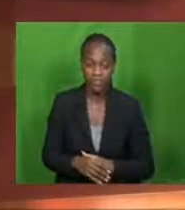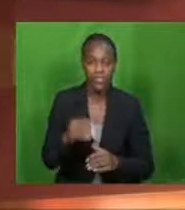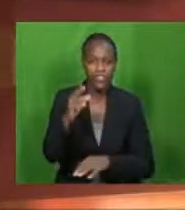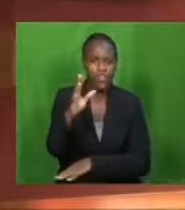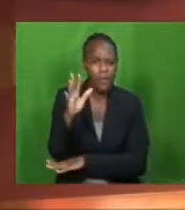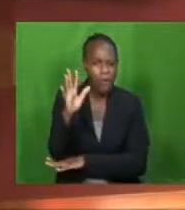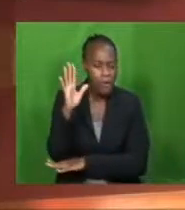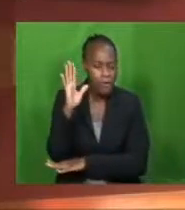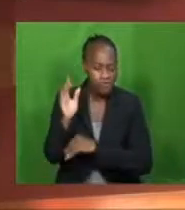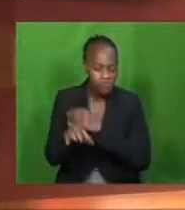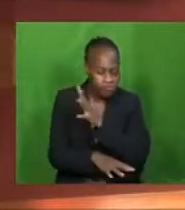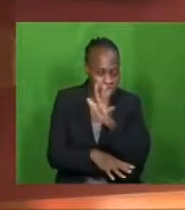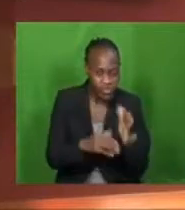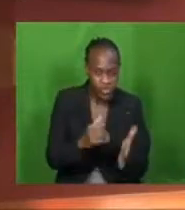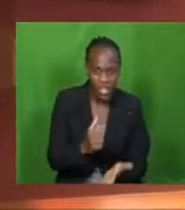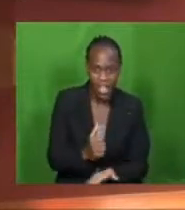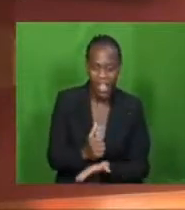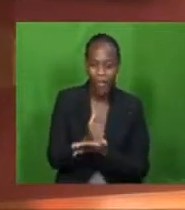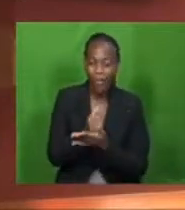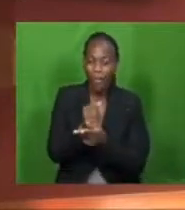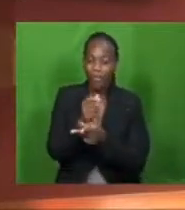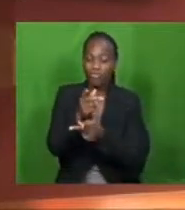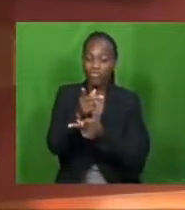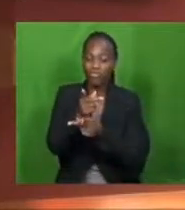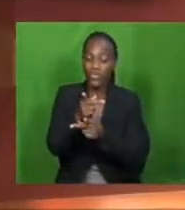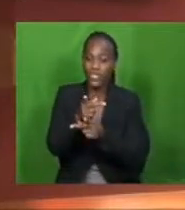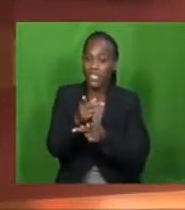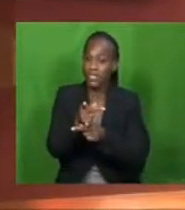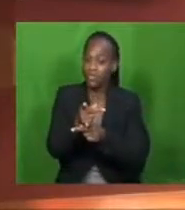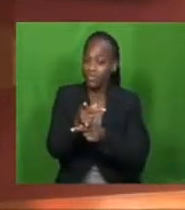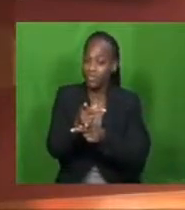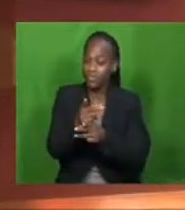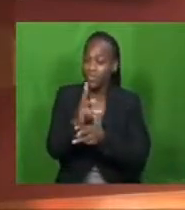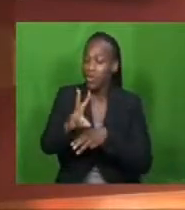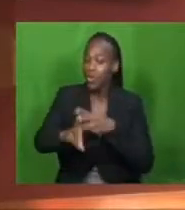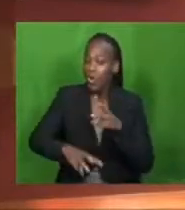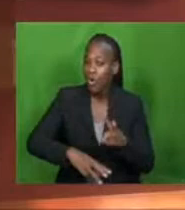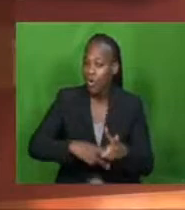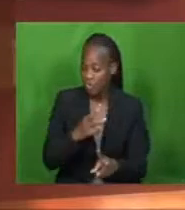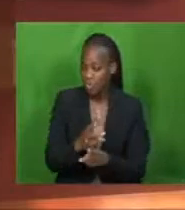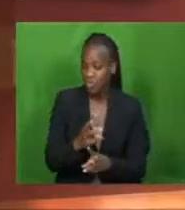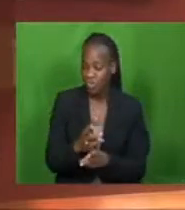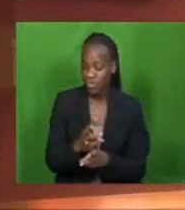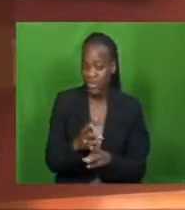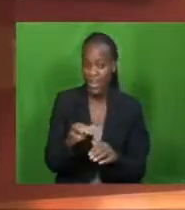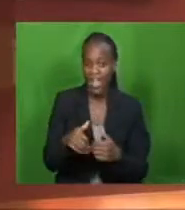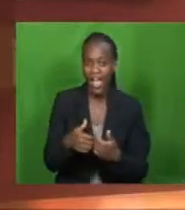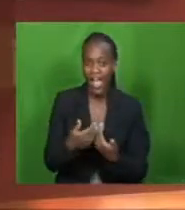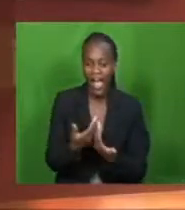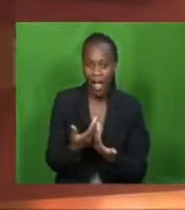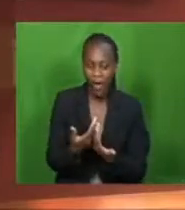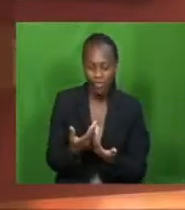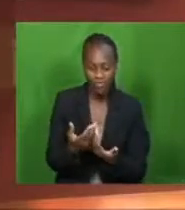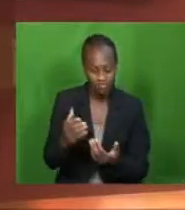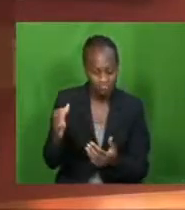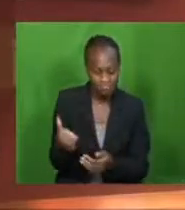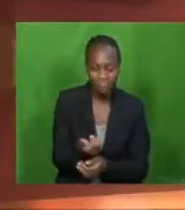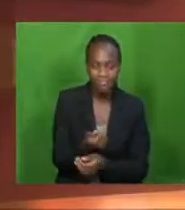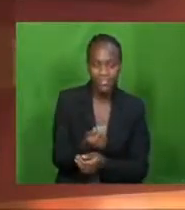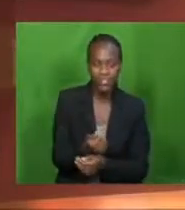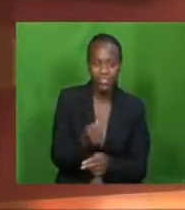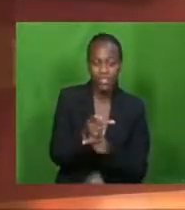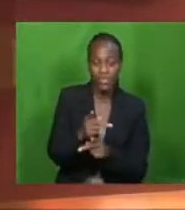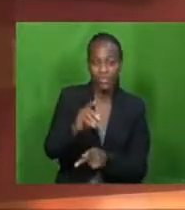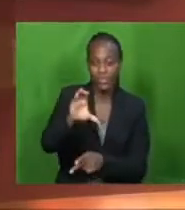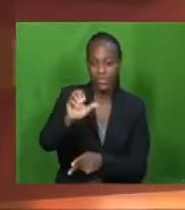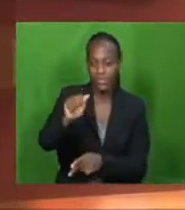a crucial role in the sustainability of our planet and our survival by absorbing carbon dioxide and